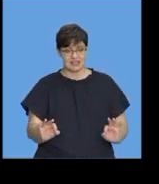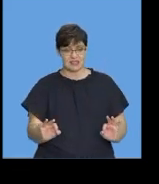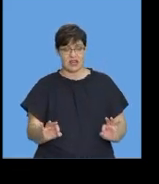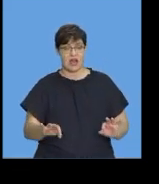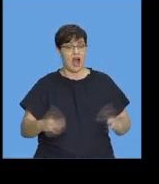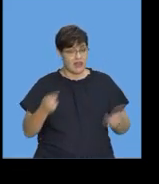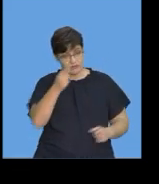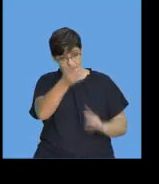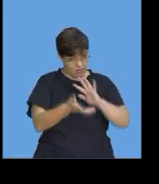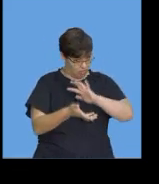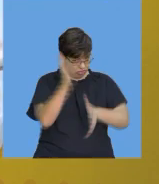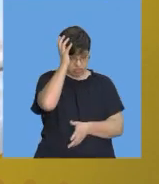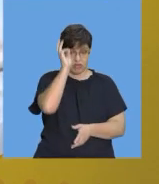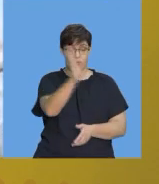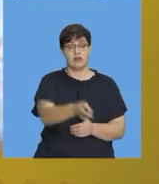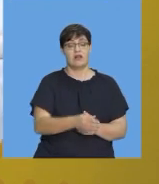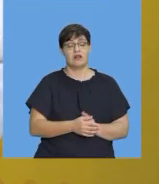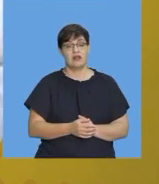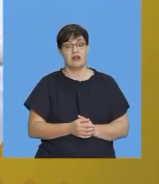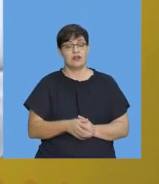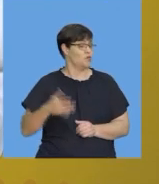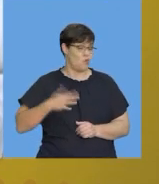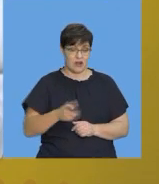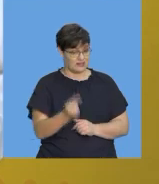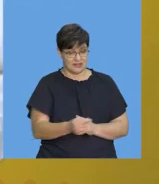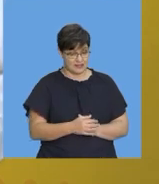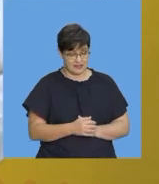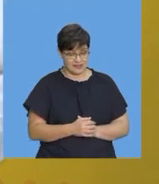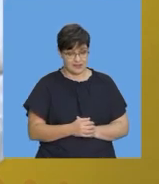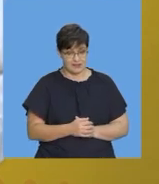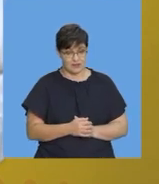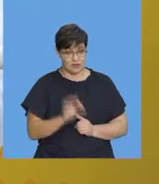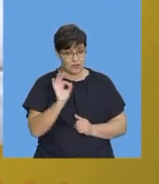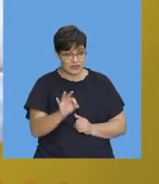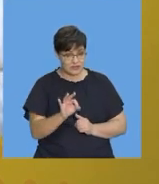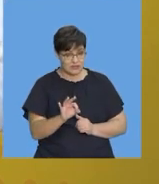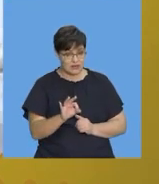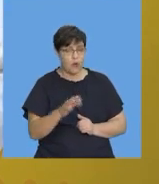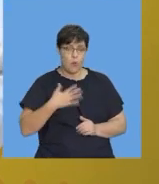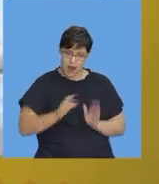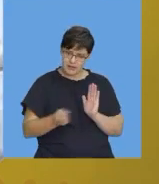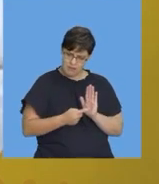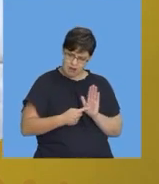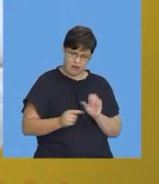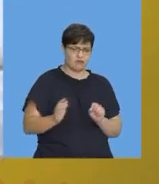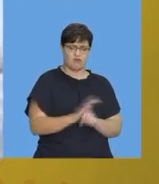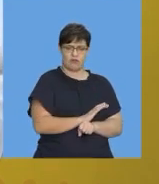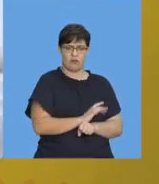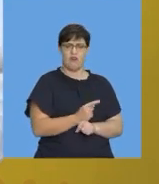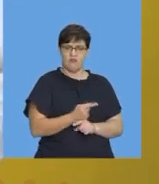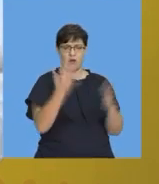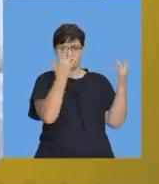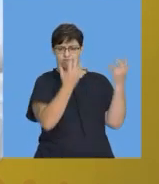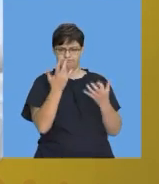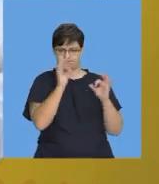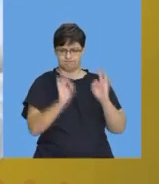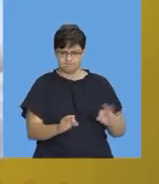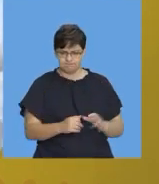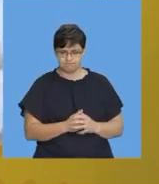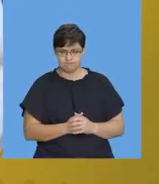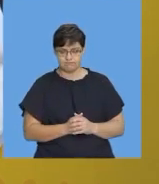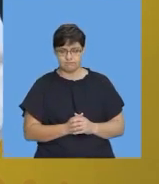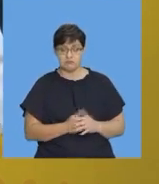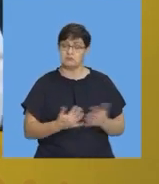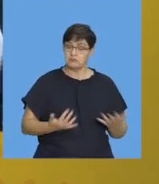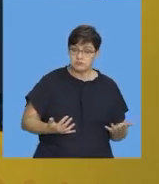you're going to mess up the calculation. And you don't want to do that, right? You want to get full marks for all your calculations.